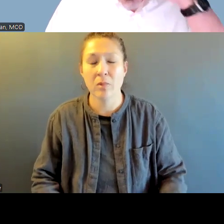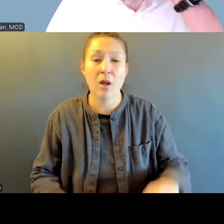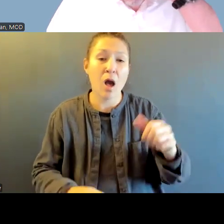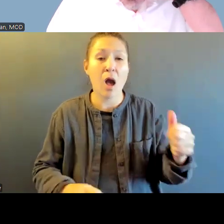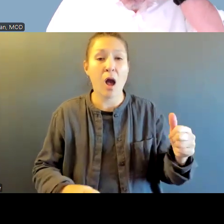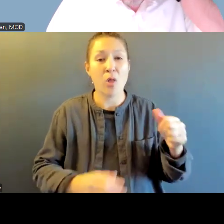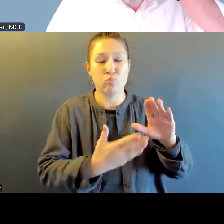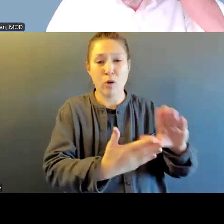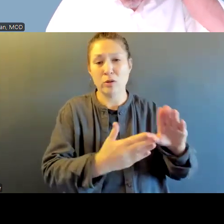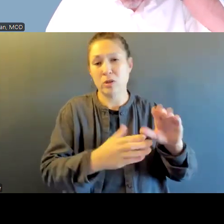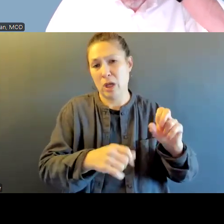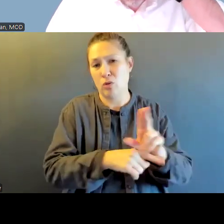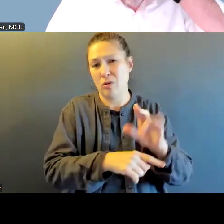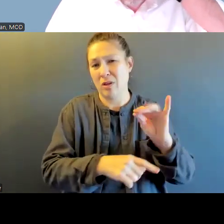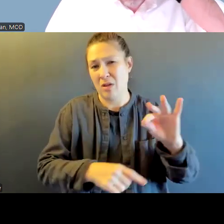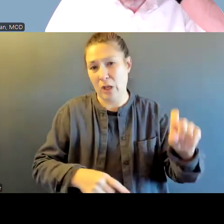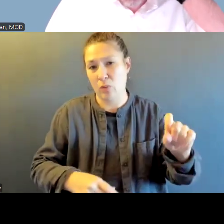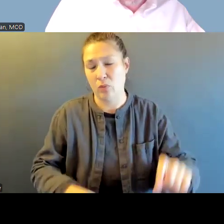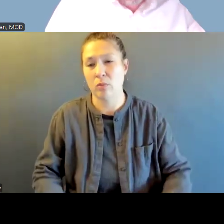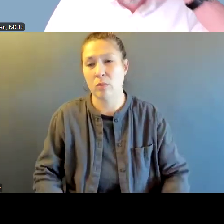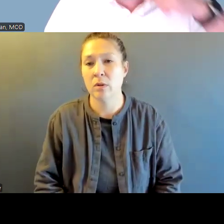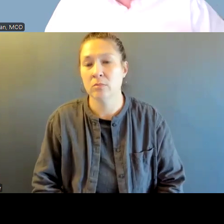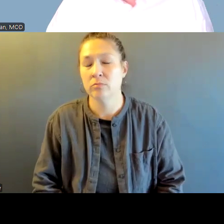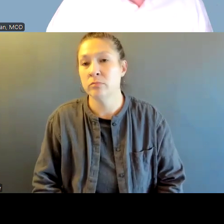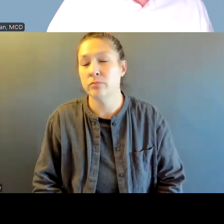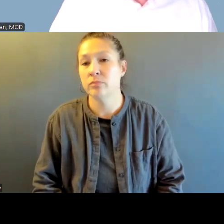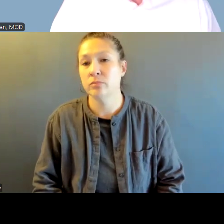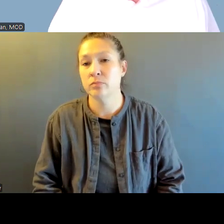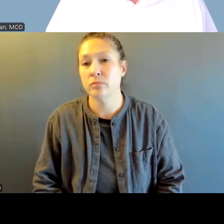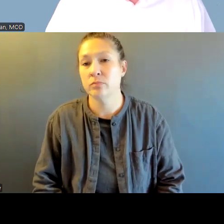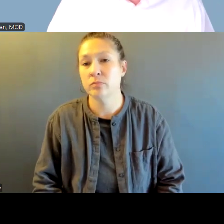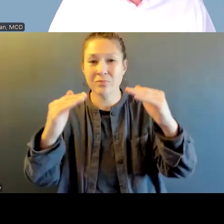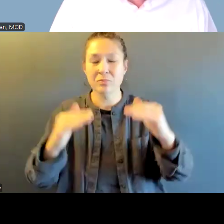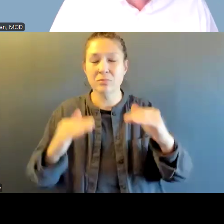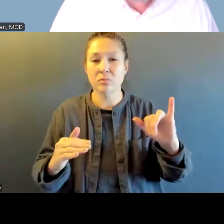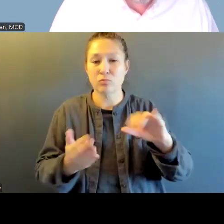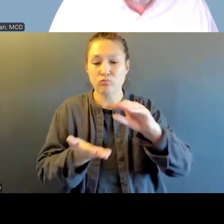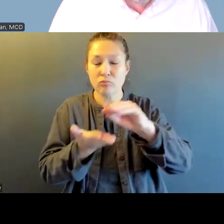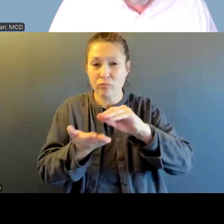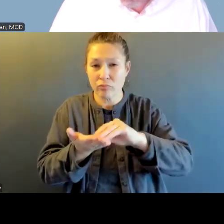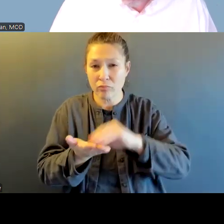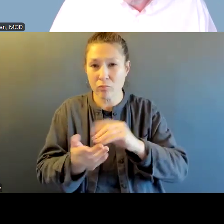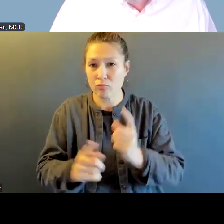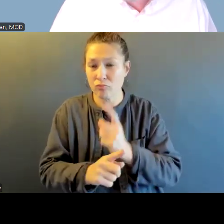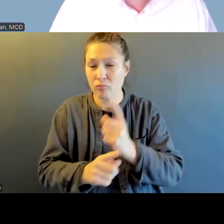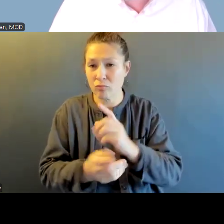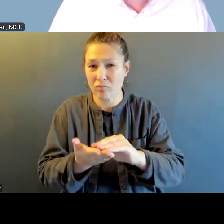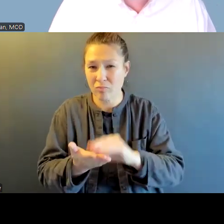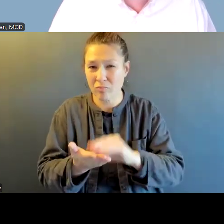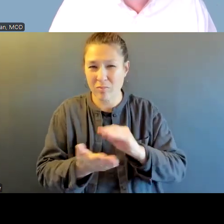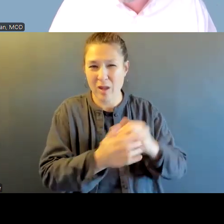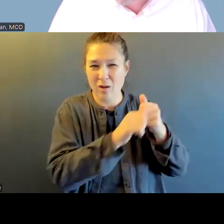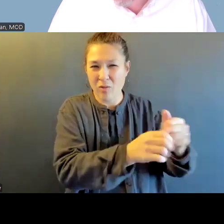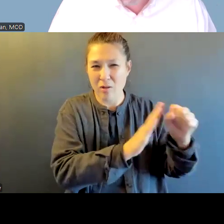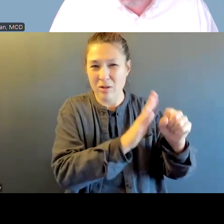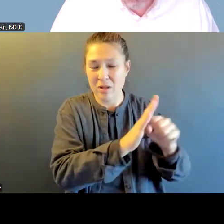Proper documentation from commissions as well ensures transparency and compliance with state laws. Meeting notices must be posted at